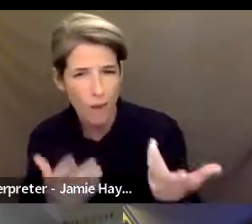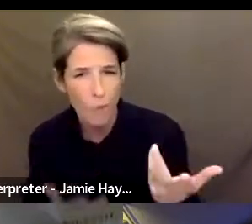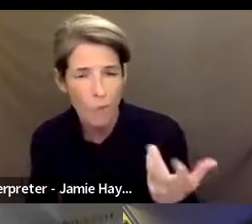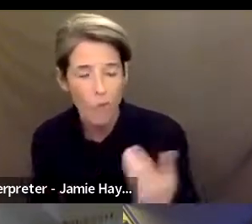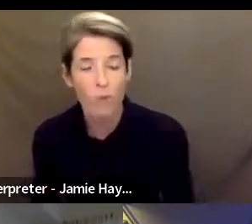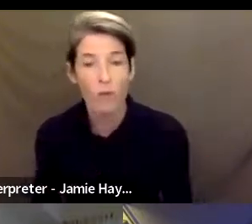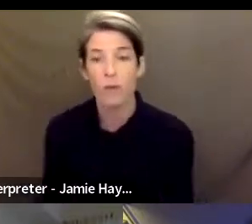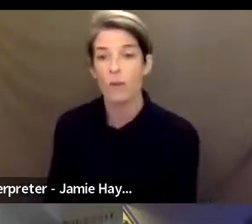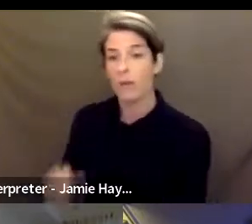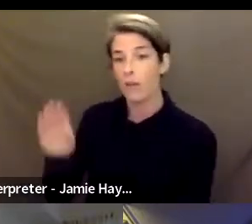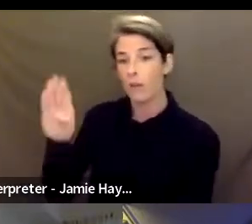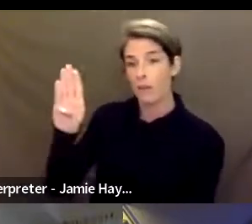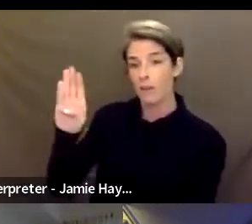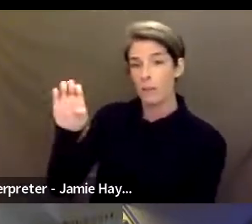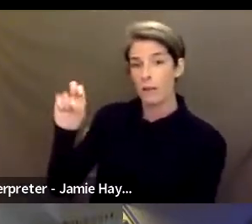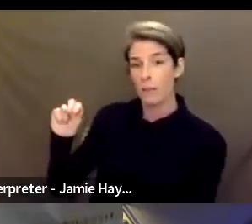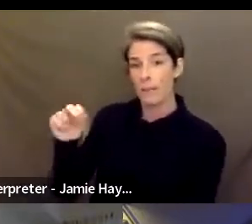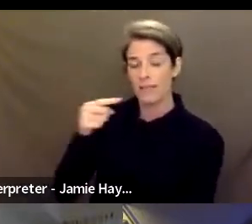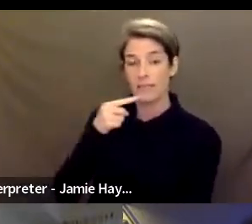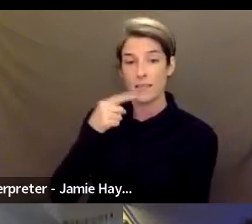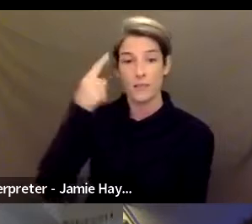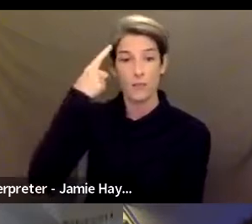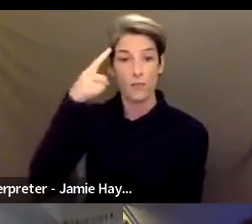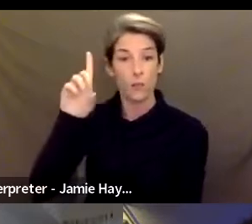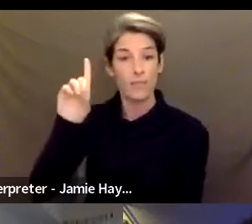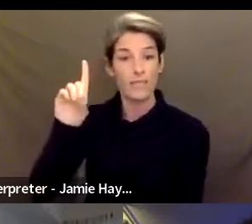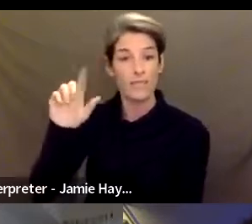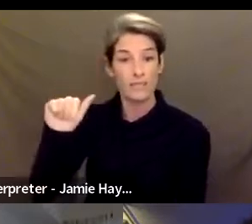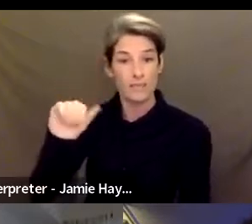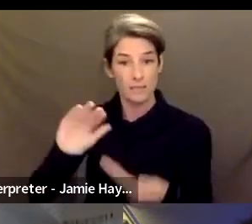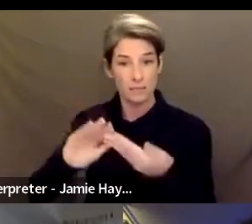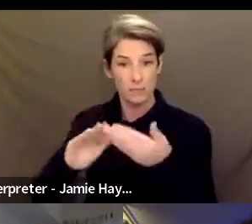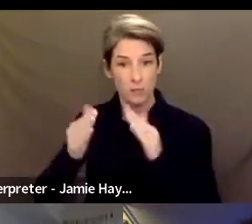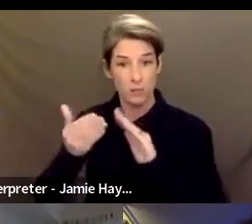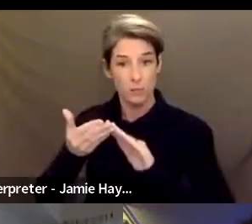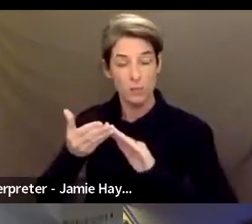So for the disabled community,